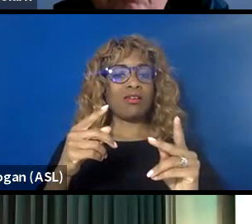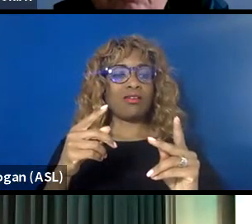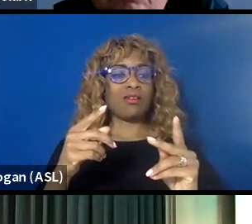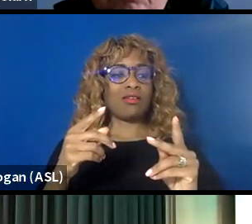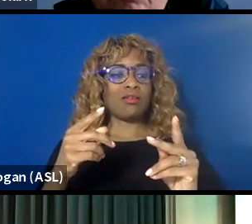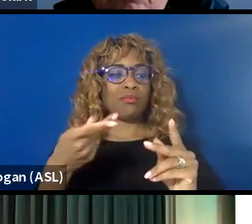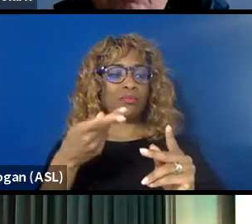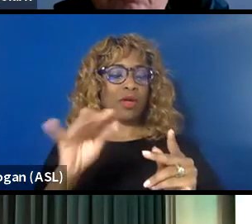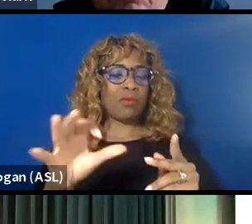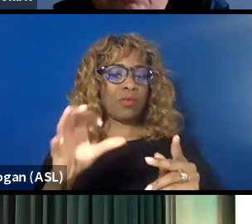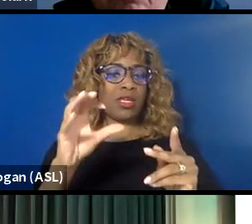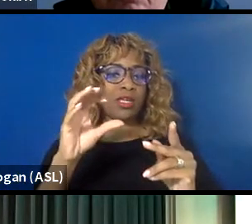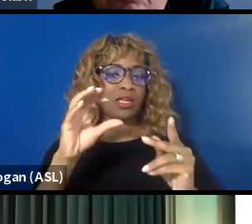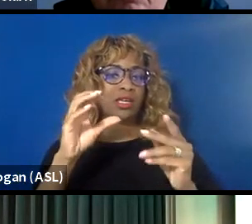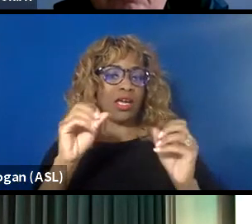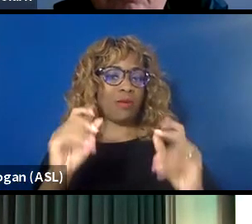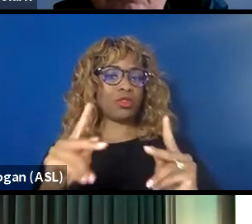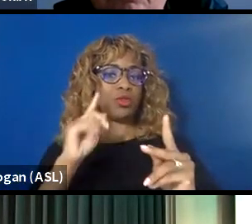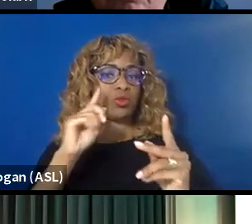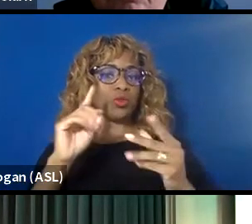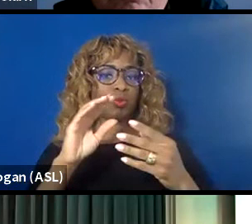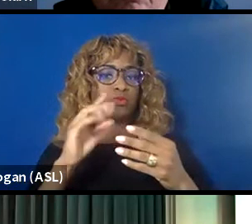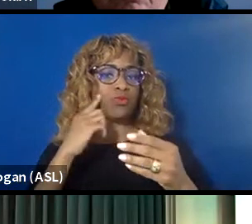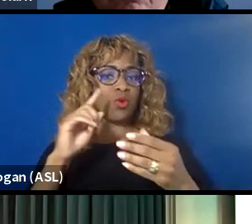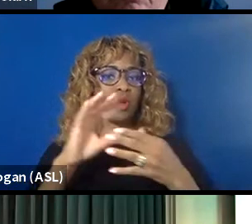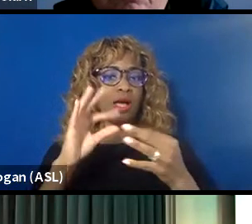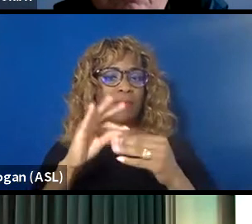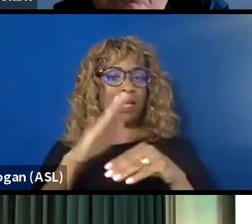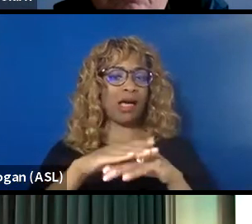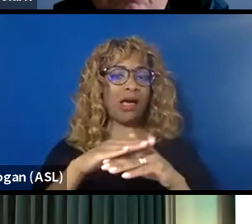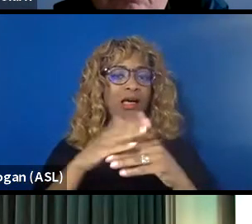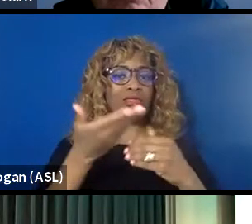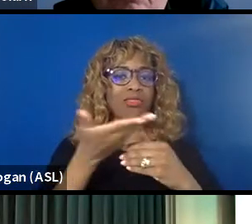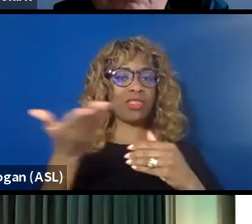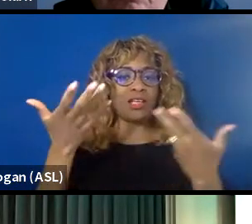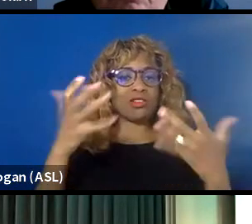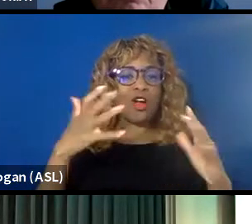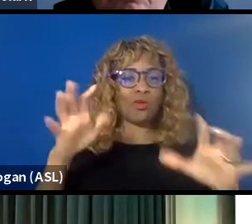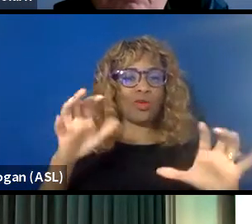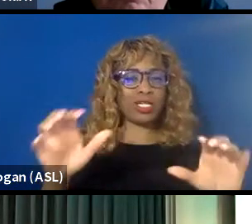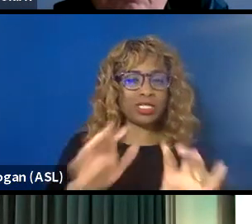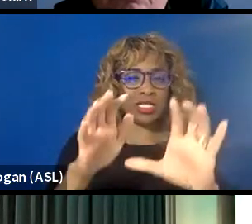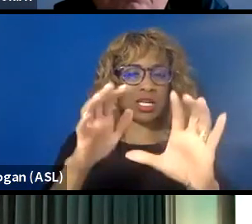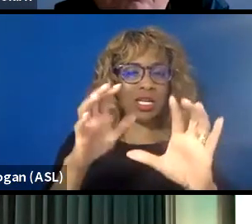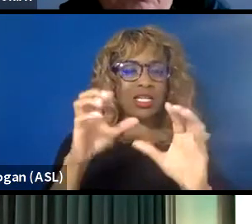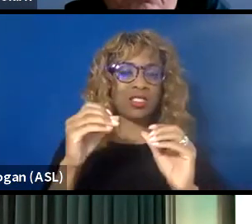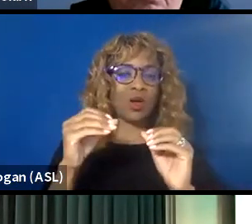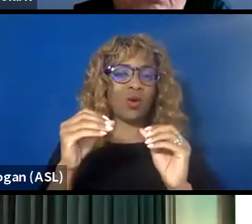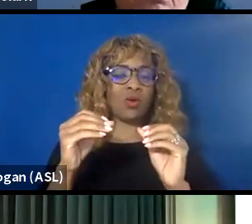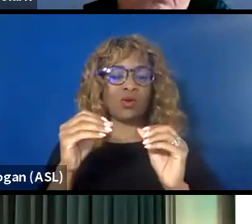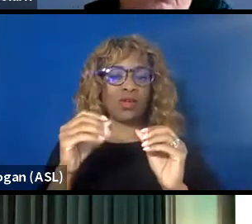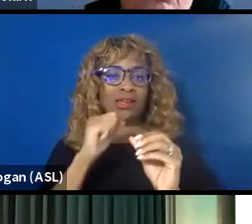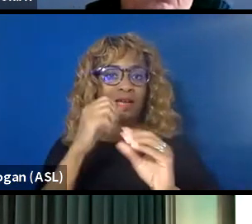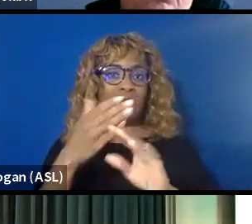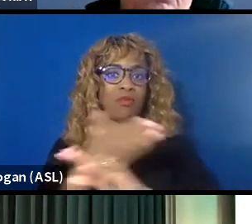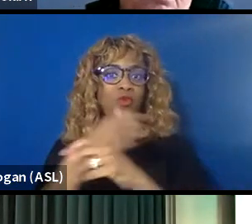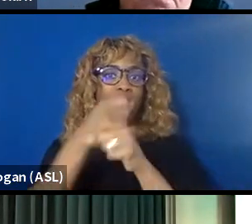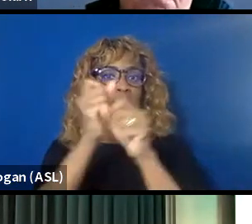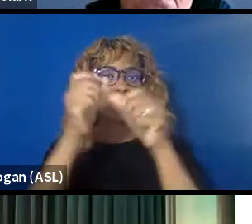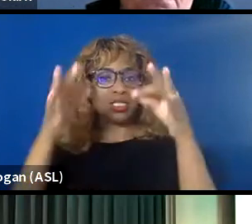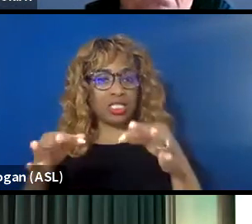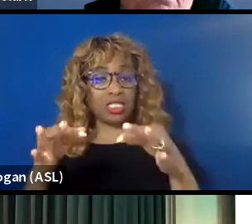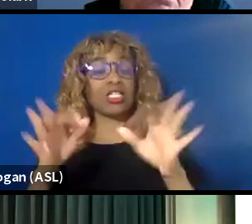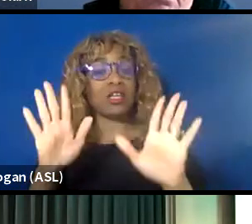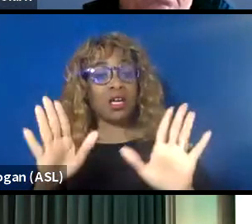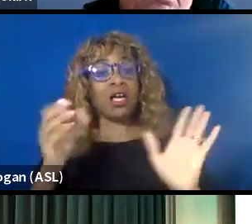that ability to let their feelings be known and their opinions to be known in advance. Thank you. And certainly the